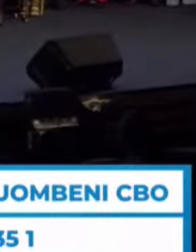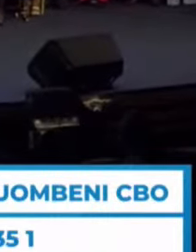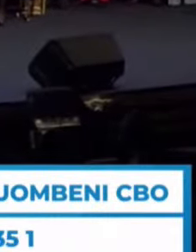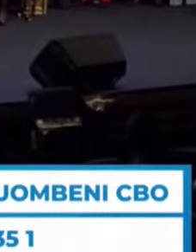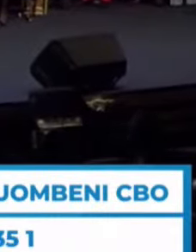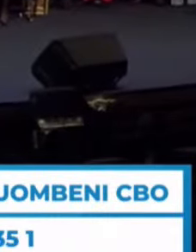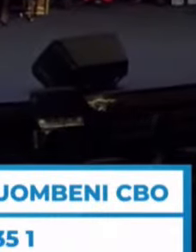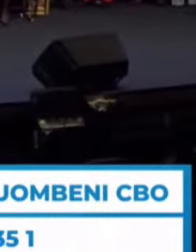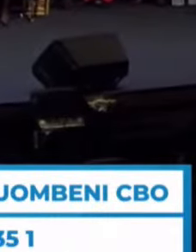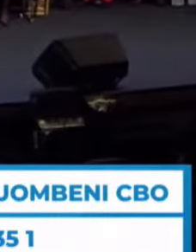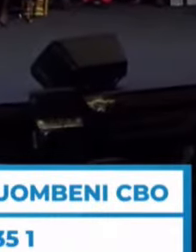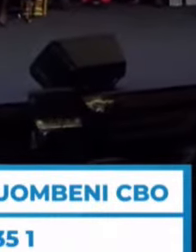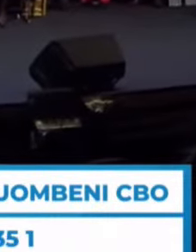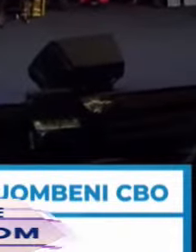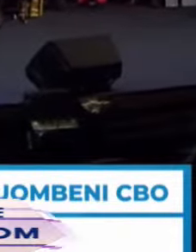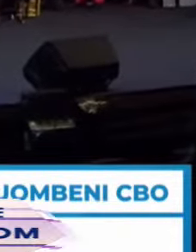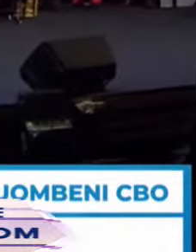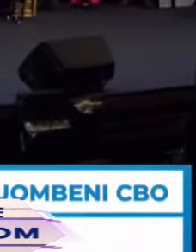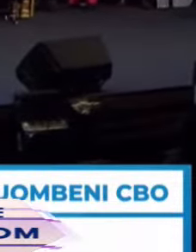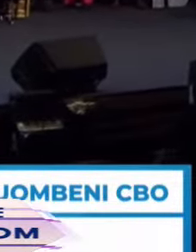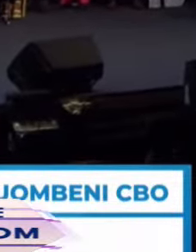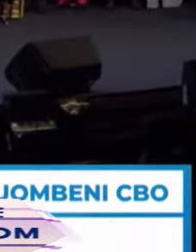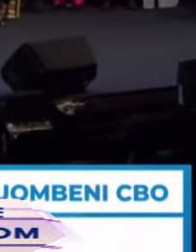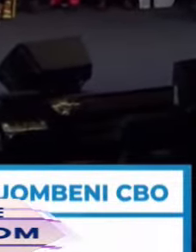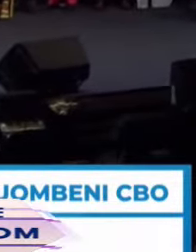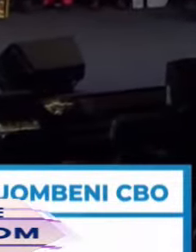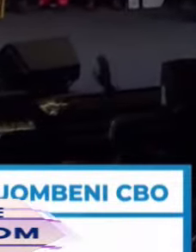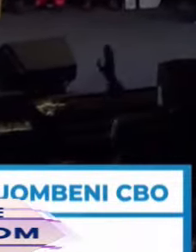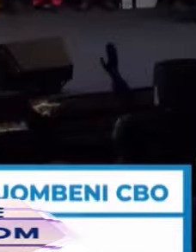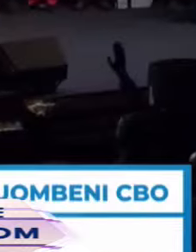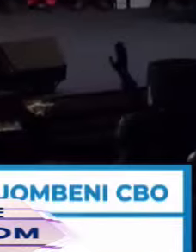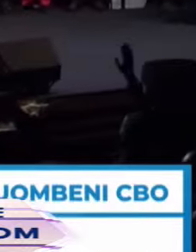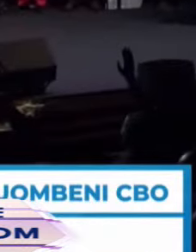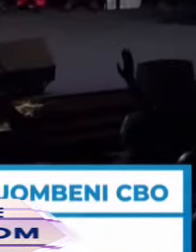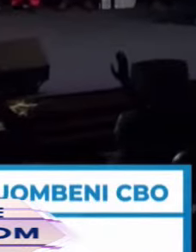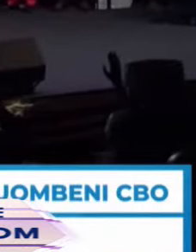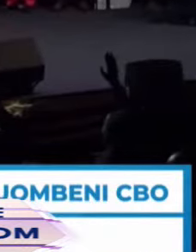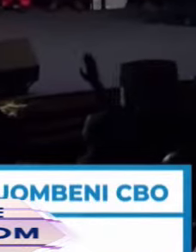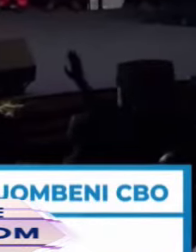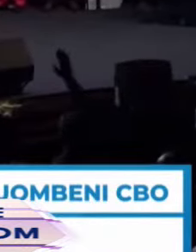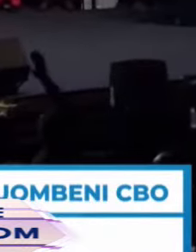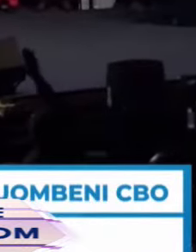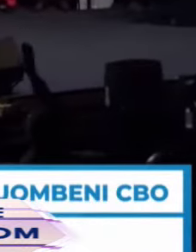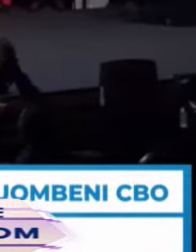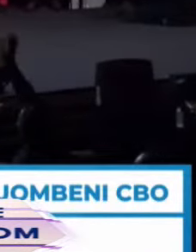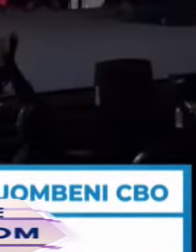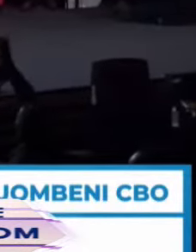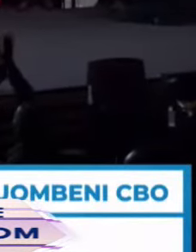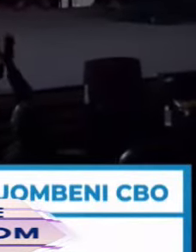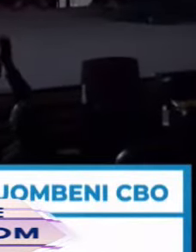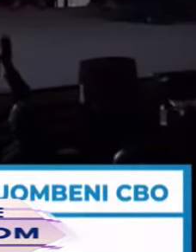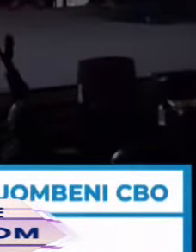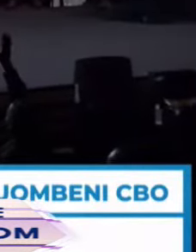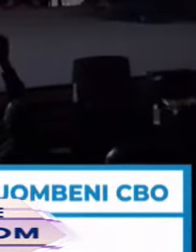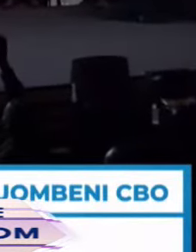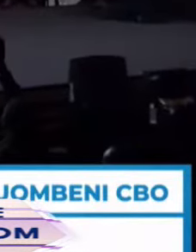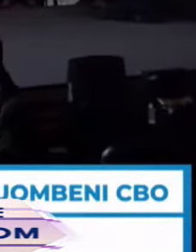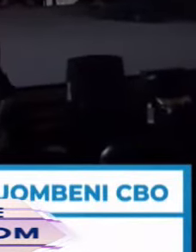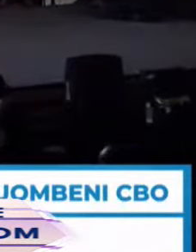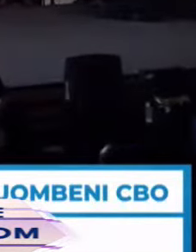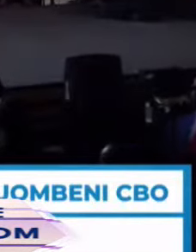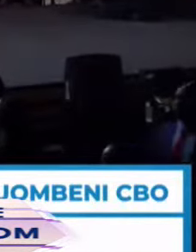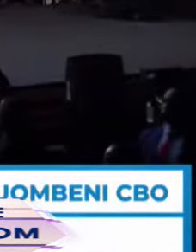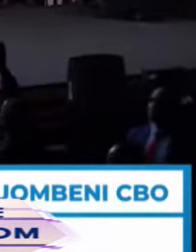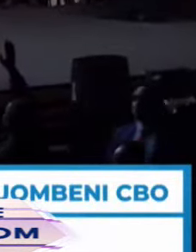happen I'm going to pray that the Lord will bless your finances